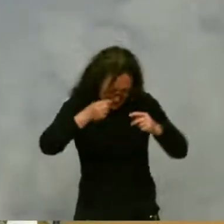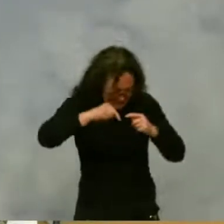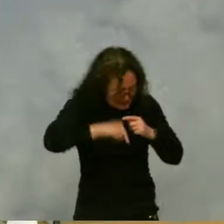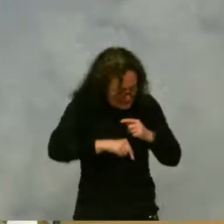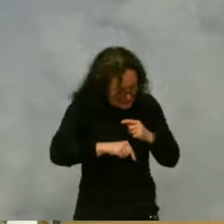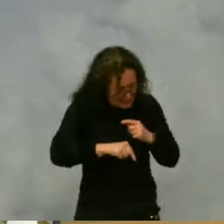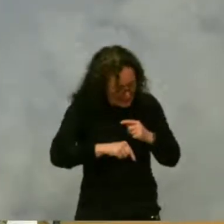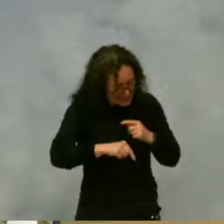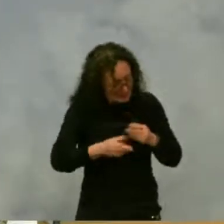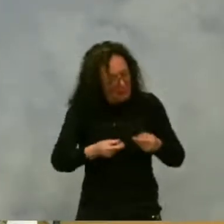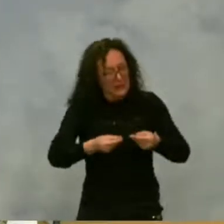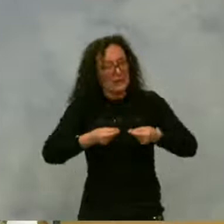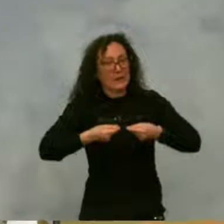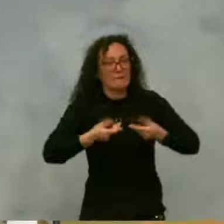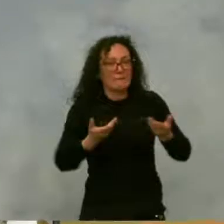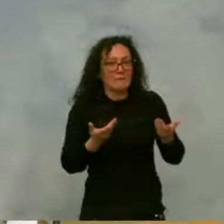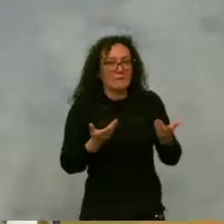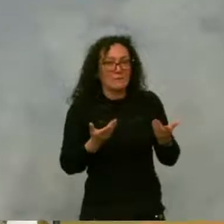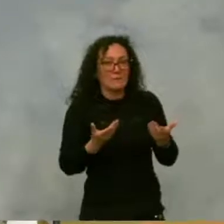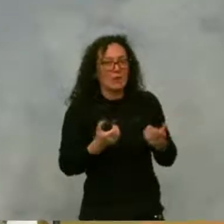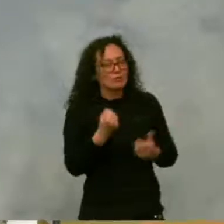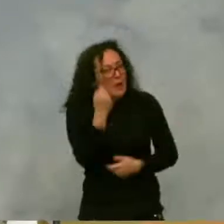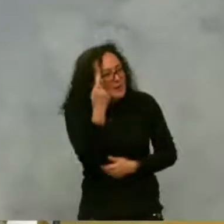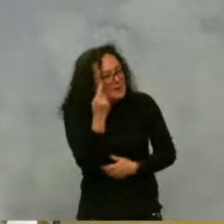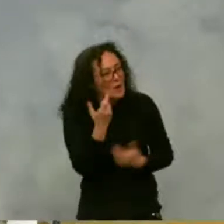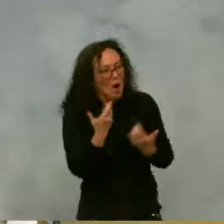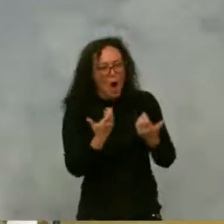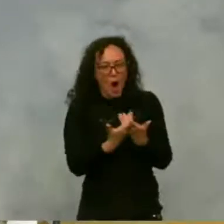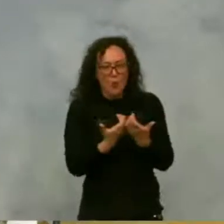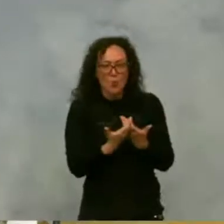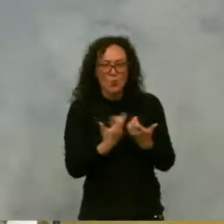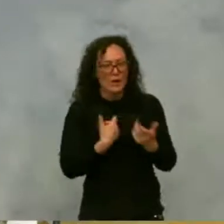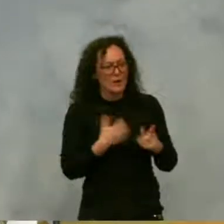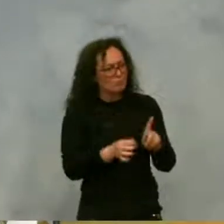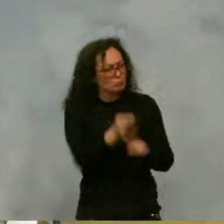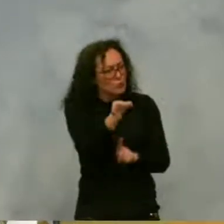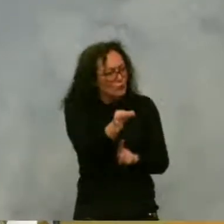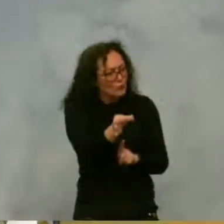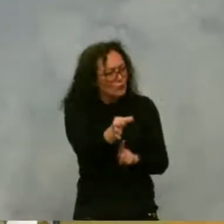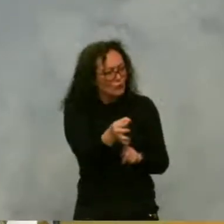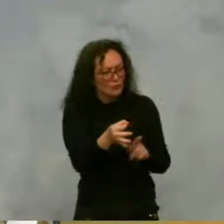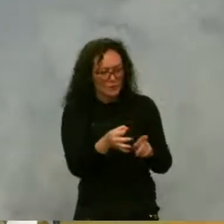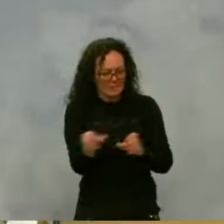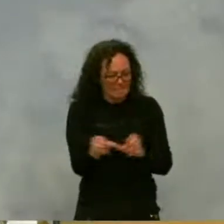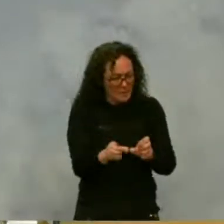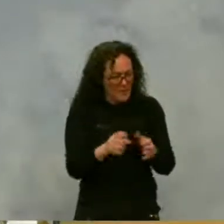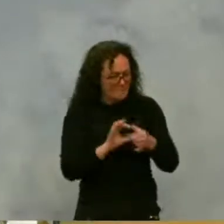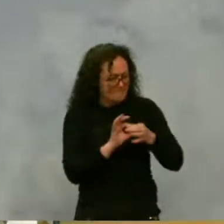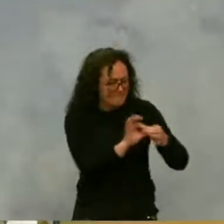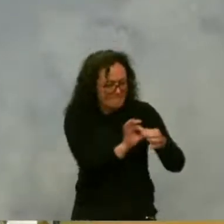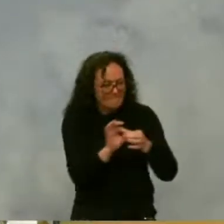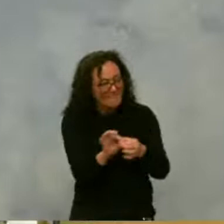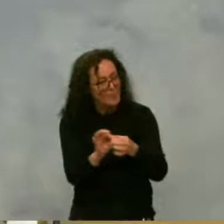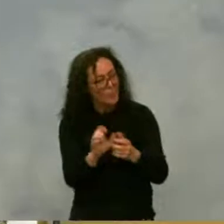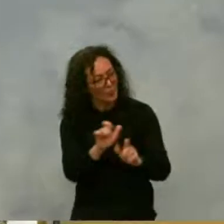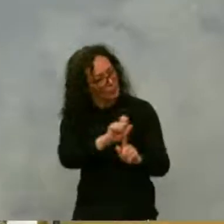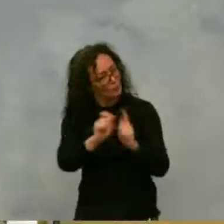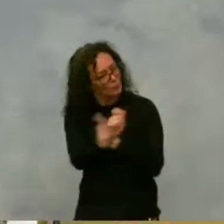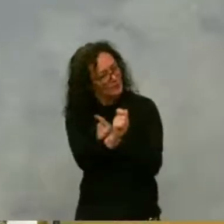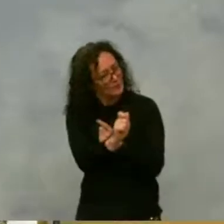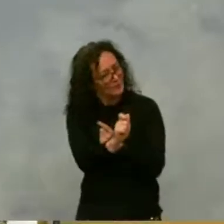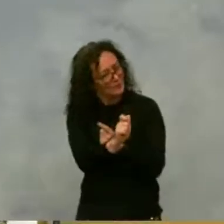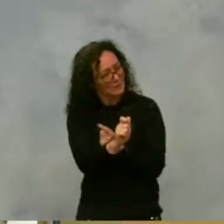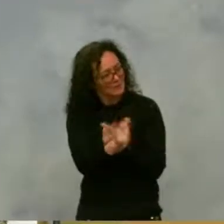that's provided us with some good thoughts around about how we can improve, how can we engage better with that community.